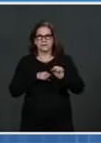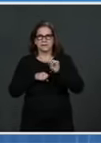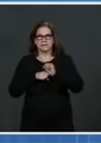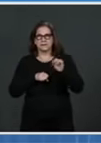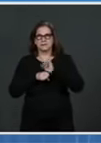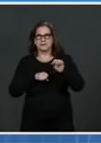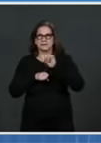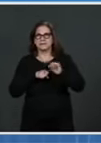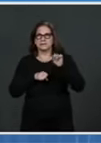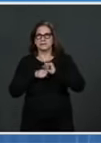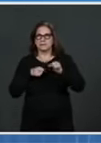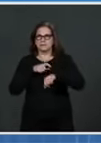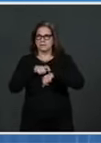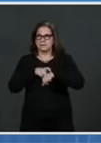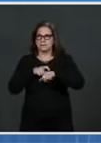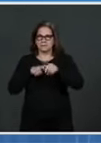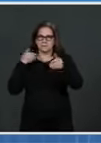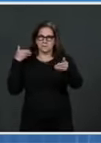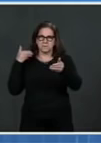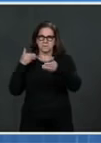Next, we'll go to Zeke Miller at the AP.